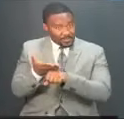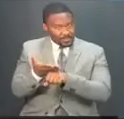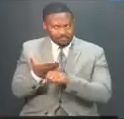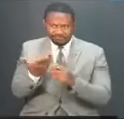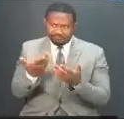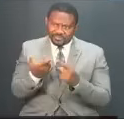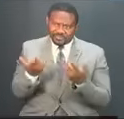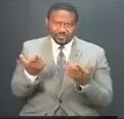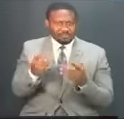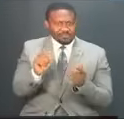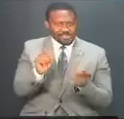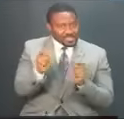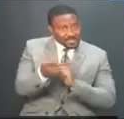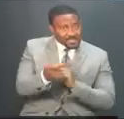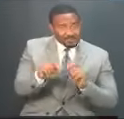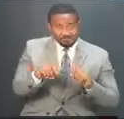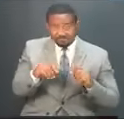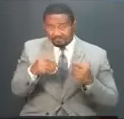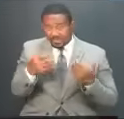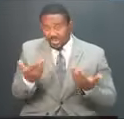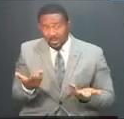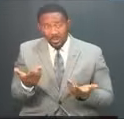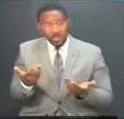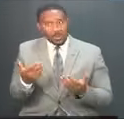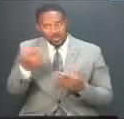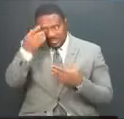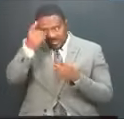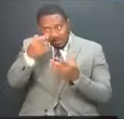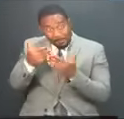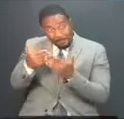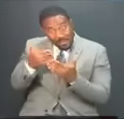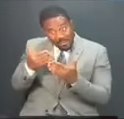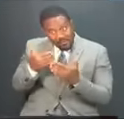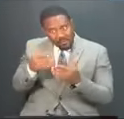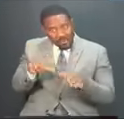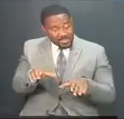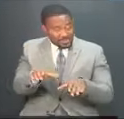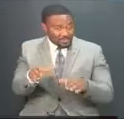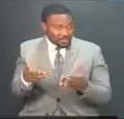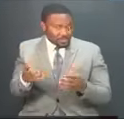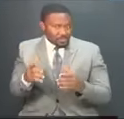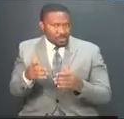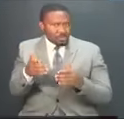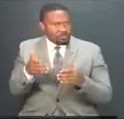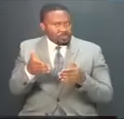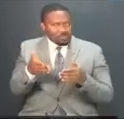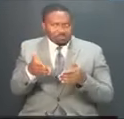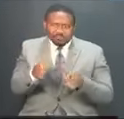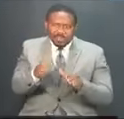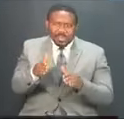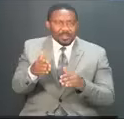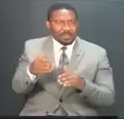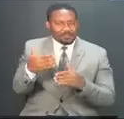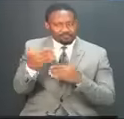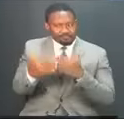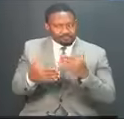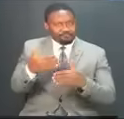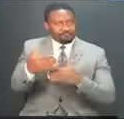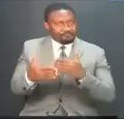being altered or prejudiced while the appeal processes are